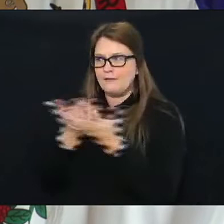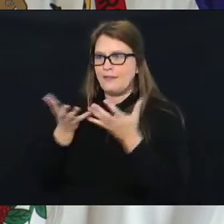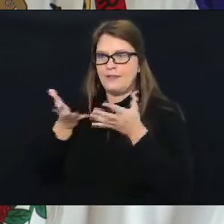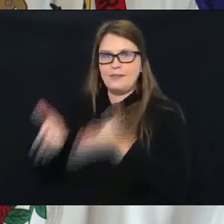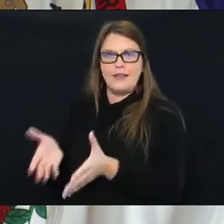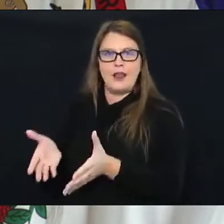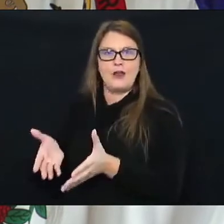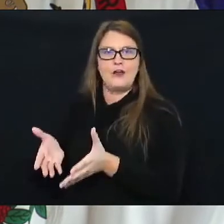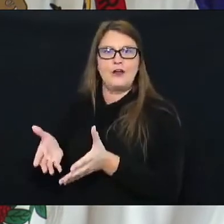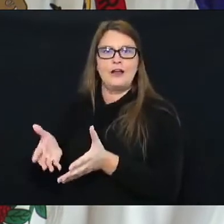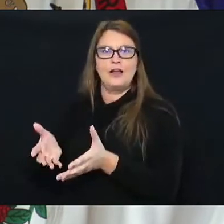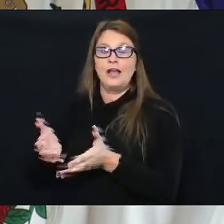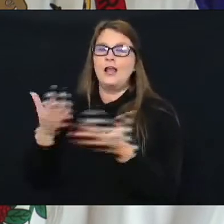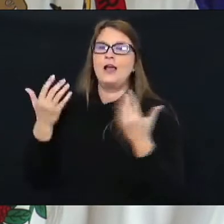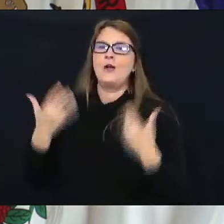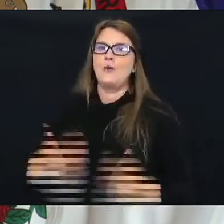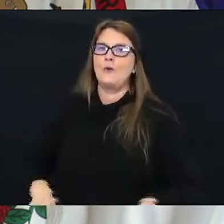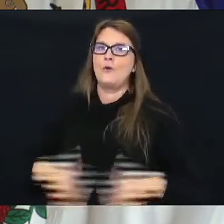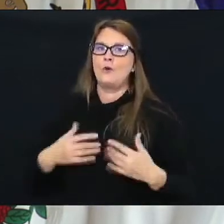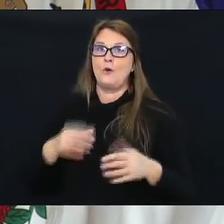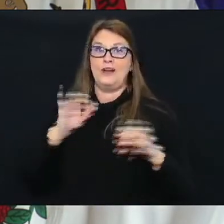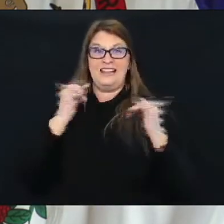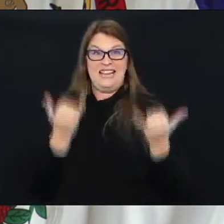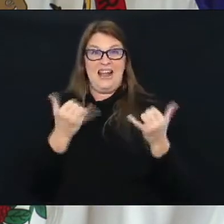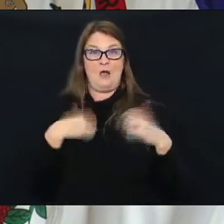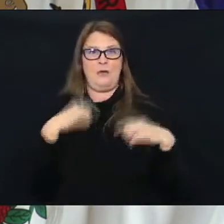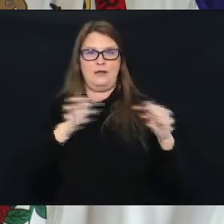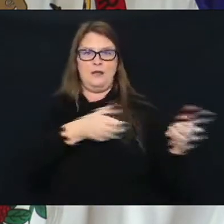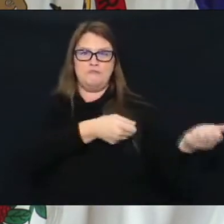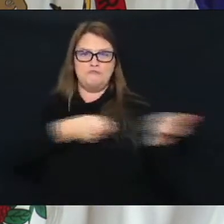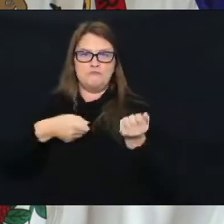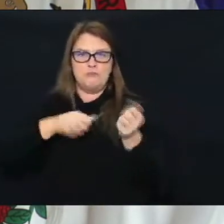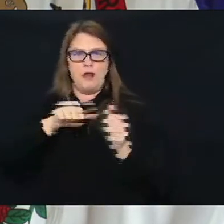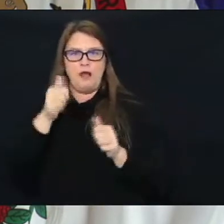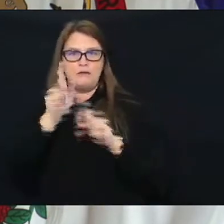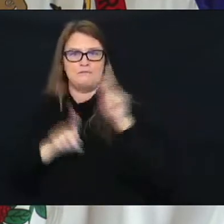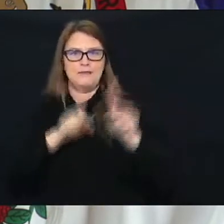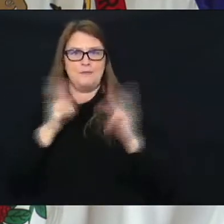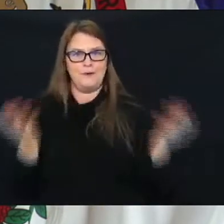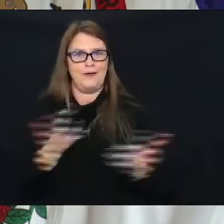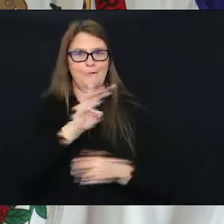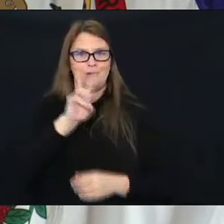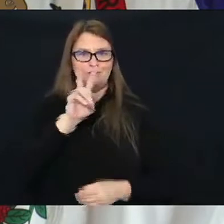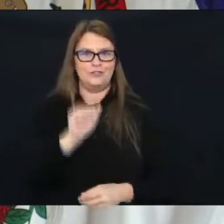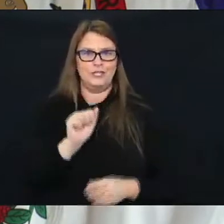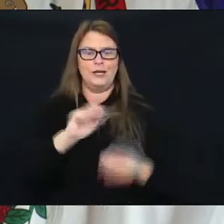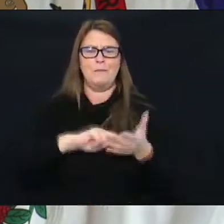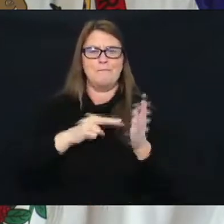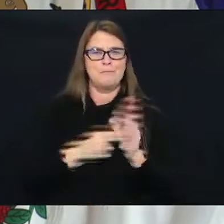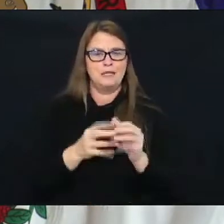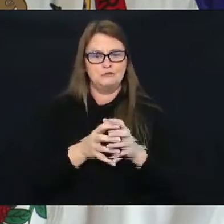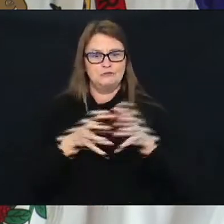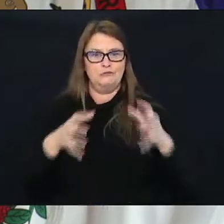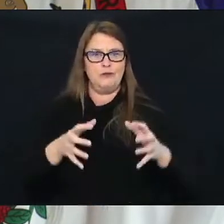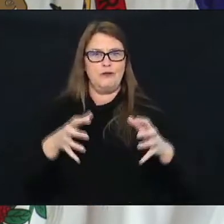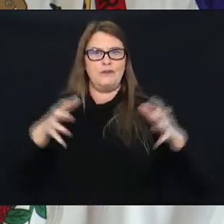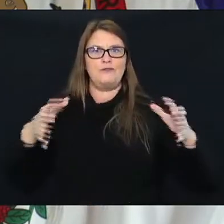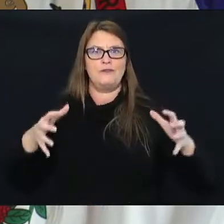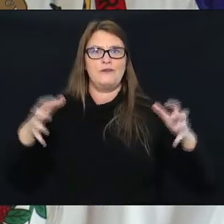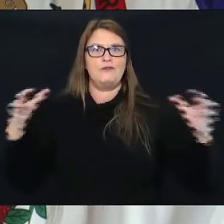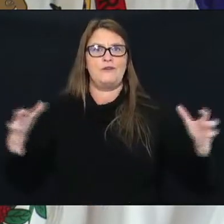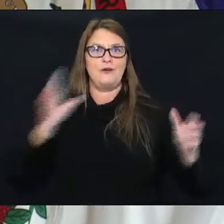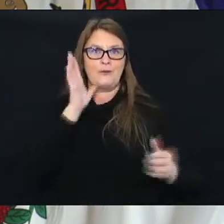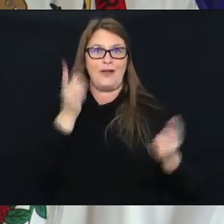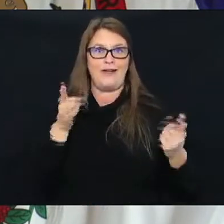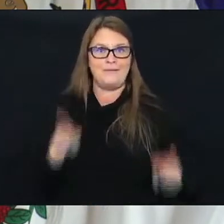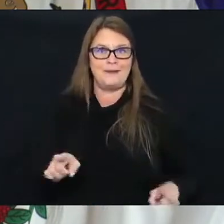is astronomical, the potential growth that we can have in West Virginia in this great, great industry. So